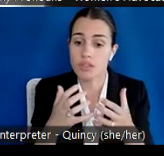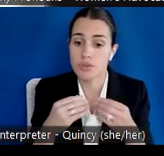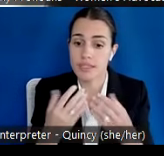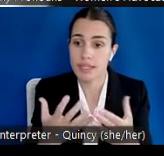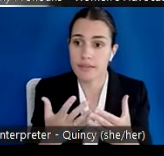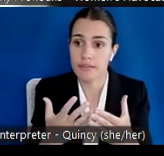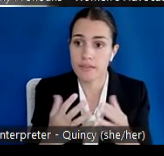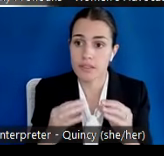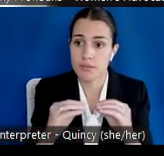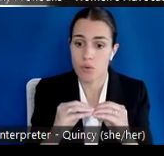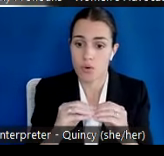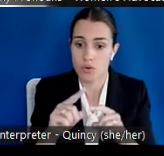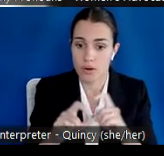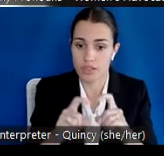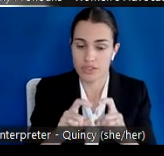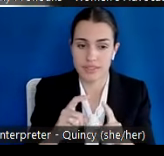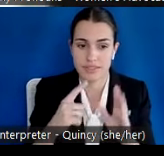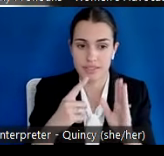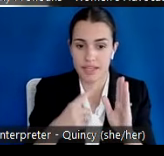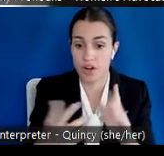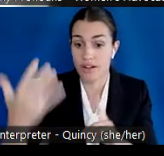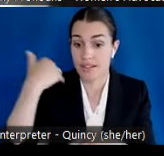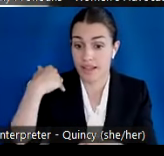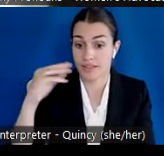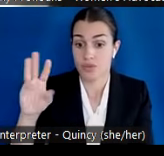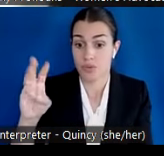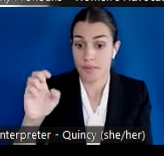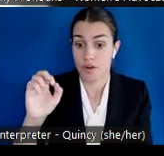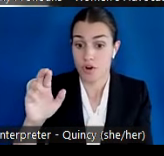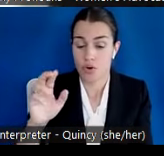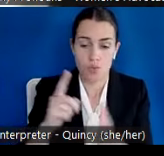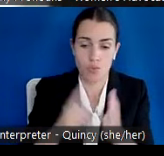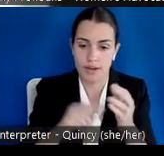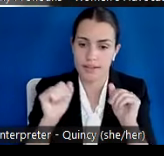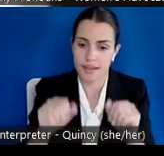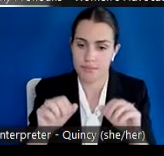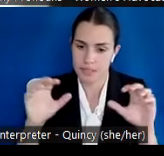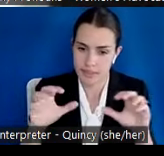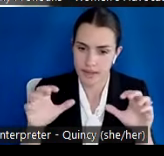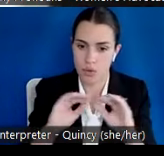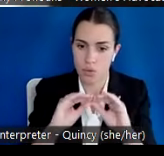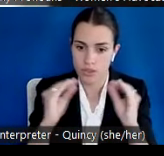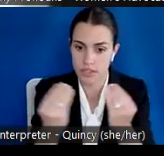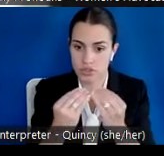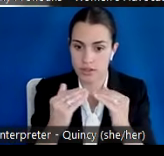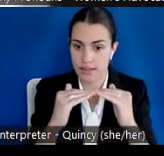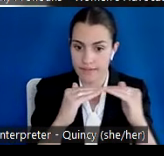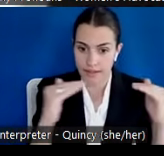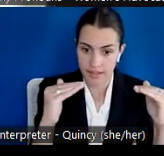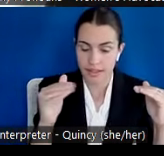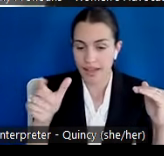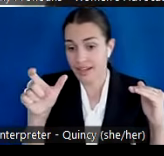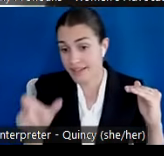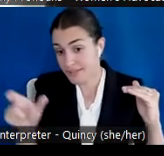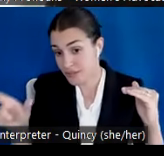had some questions in our last webinar about what can be done at an organizational level as well as an individual level. And so some